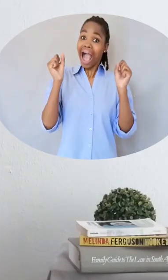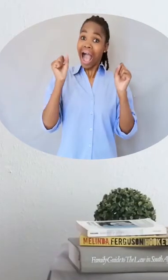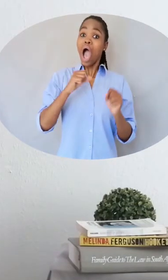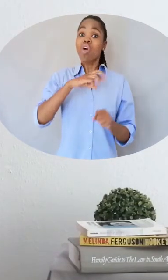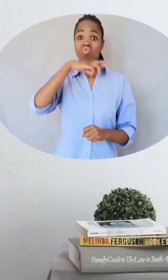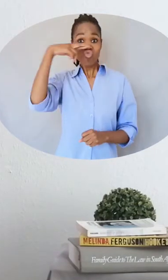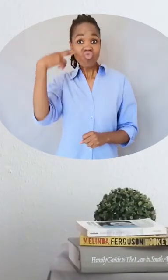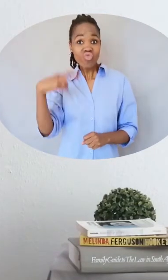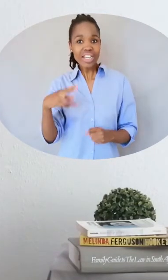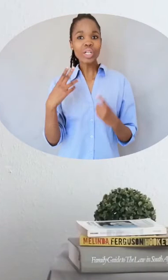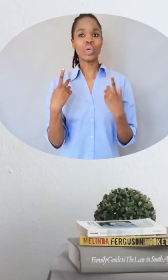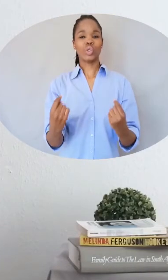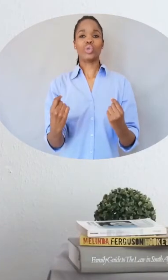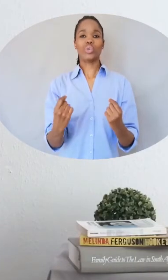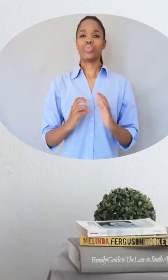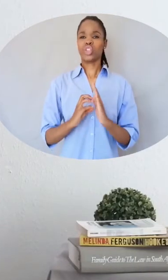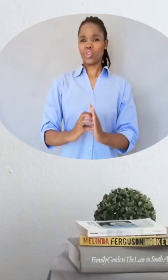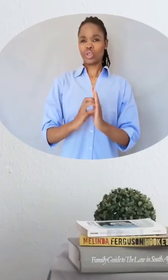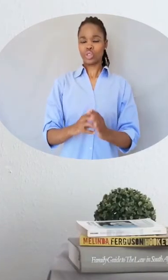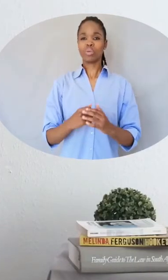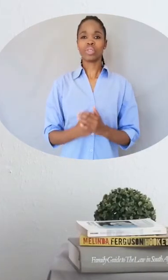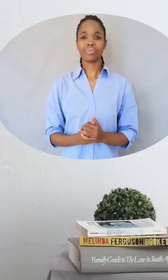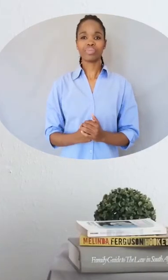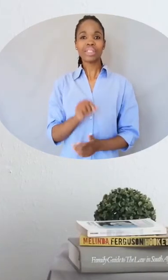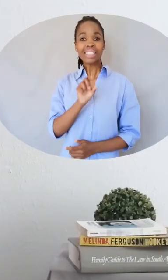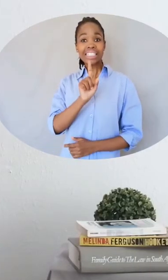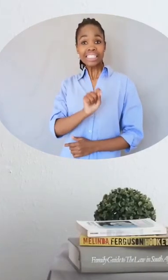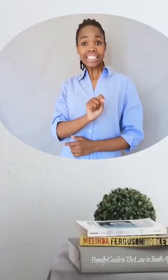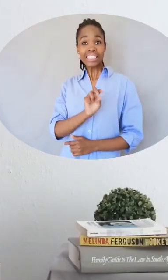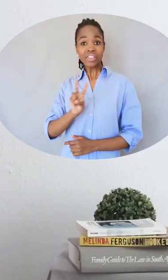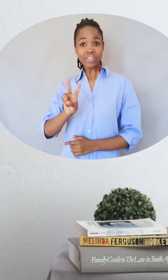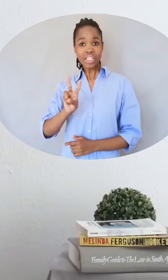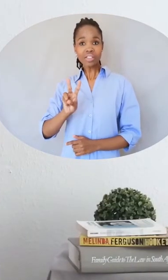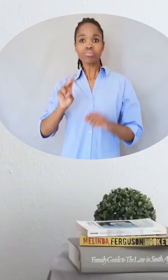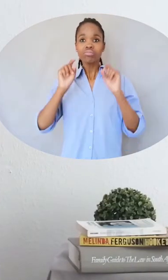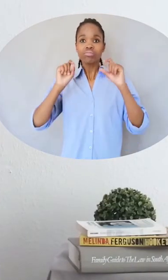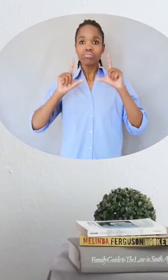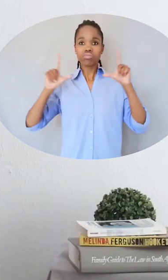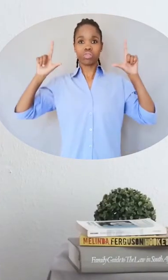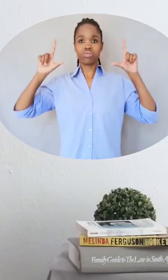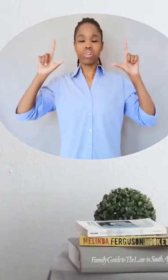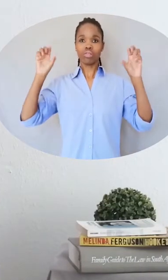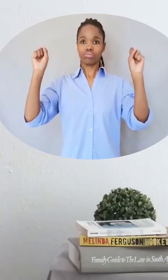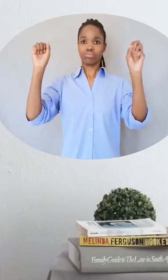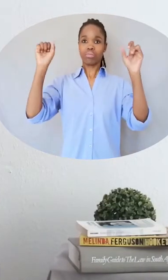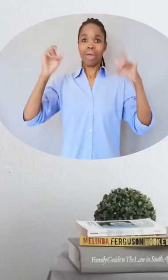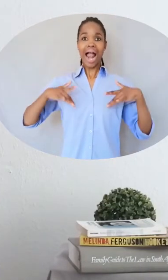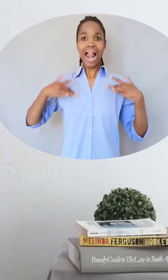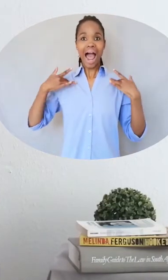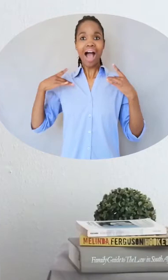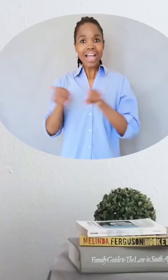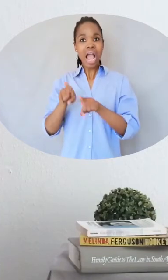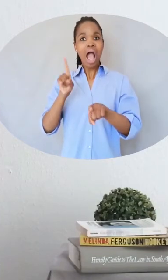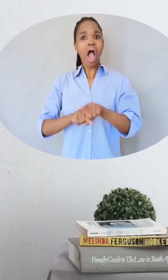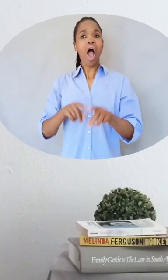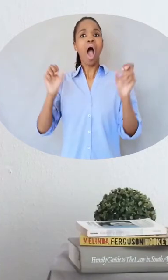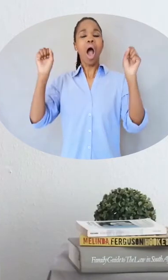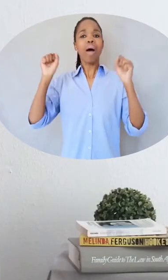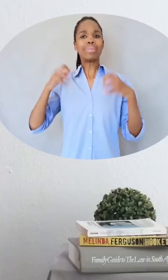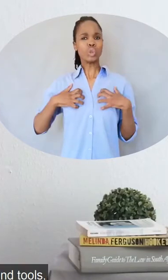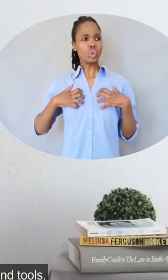situations. How do you cope with stress when you're interpreting a live TV broadcast?